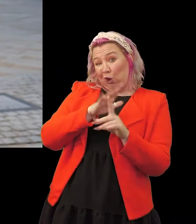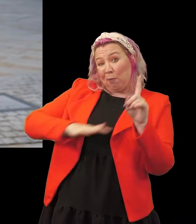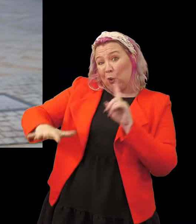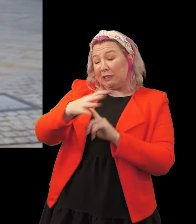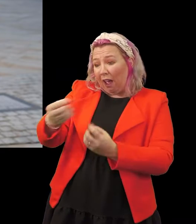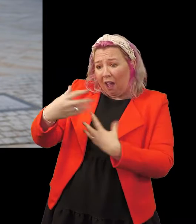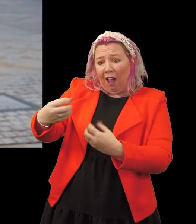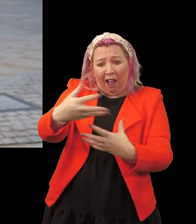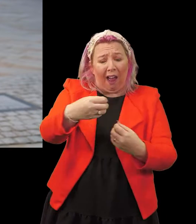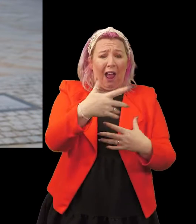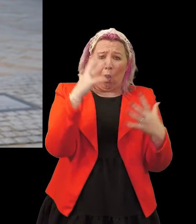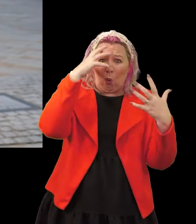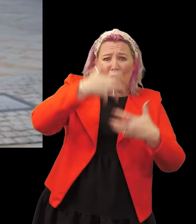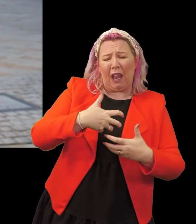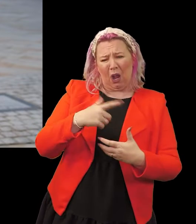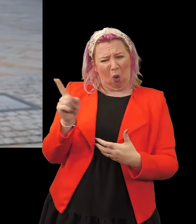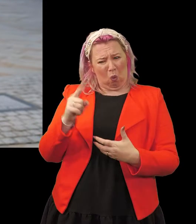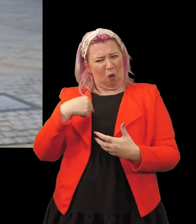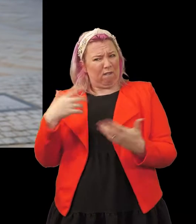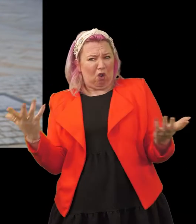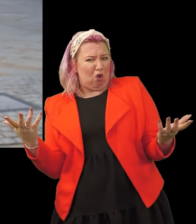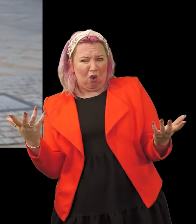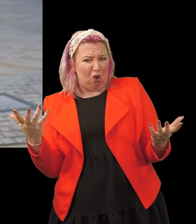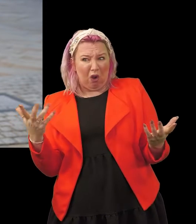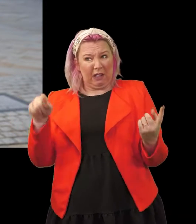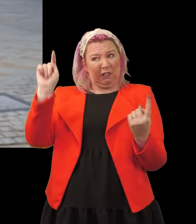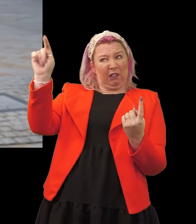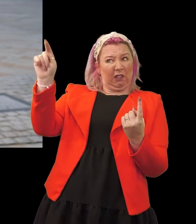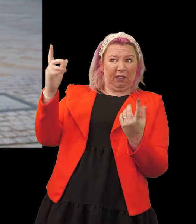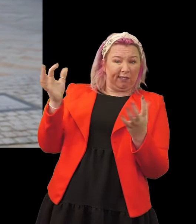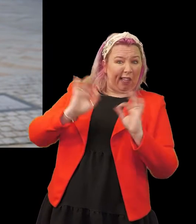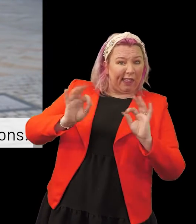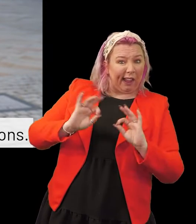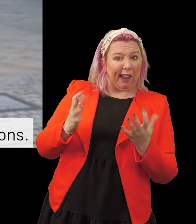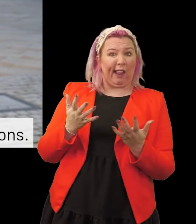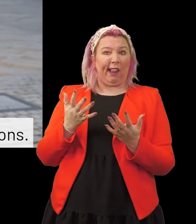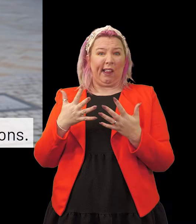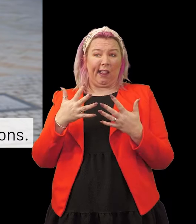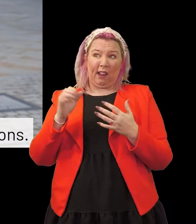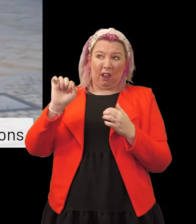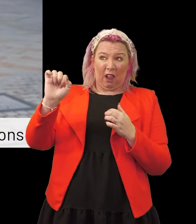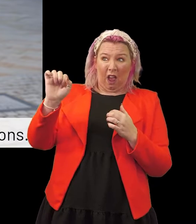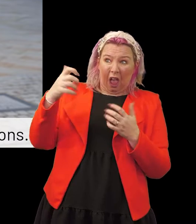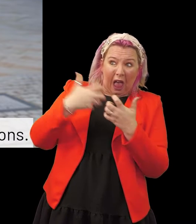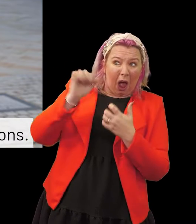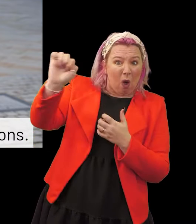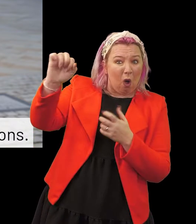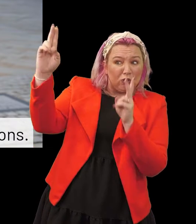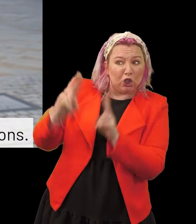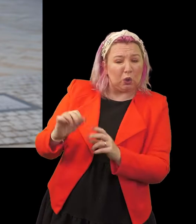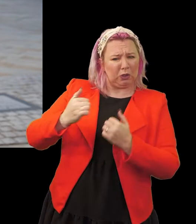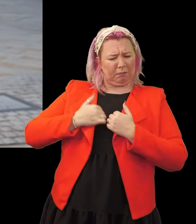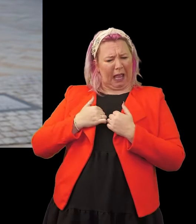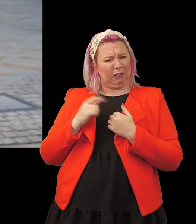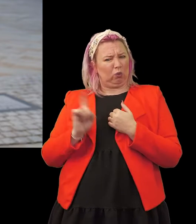people. And I hear concerns about, well, what's the point of doing anything because the bigger companies are not doing enough, the larger countries are not doing enough to reduce carbon